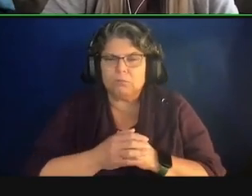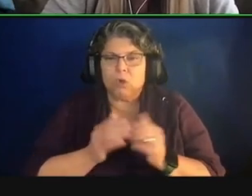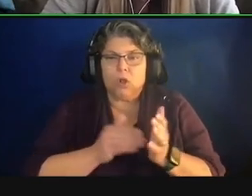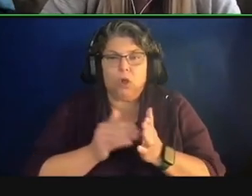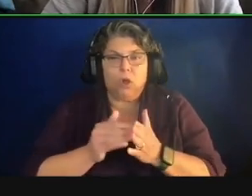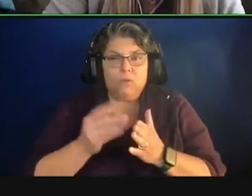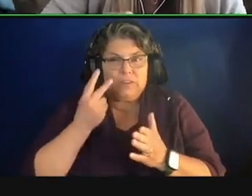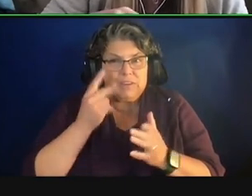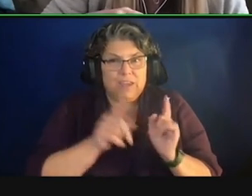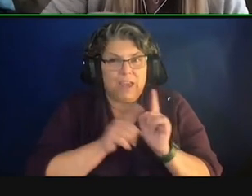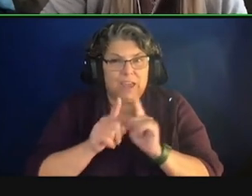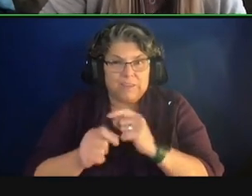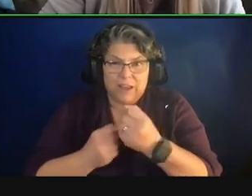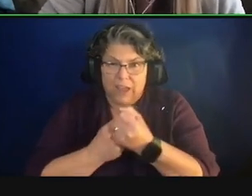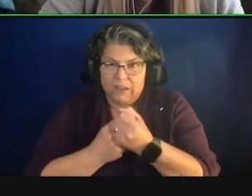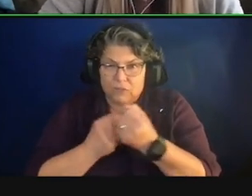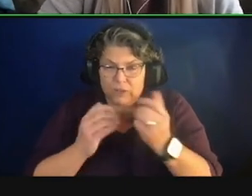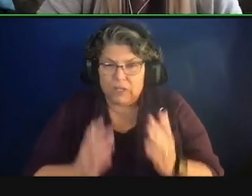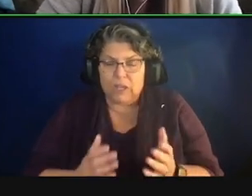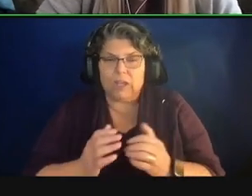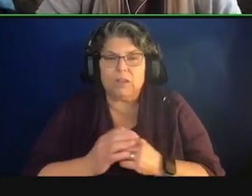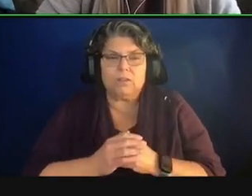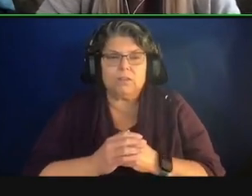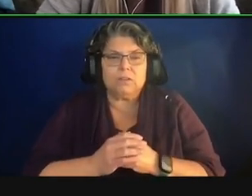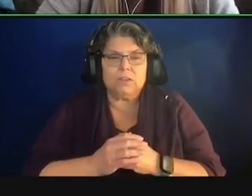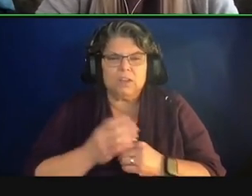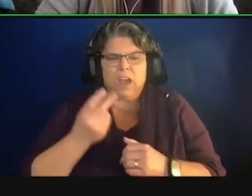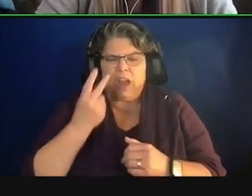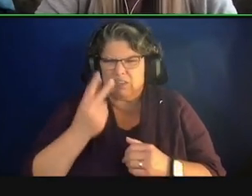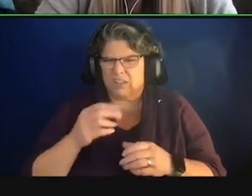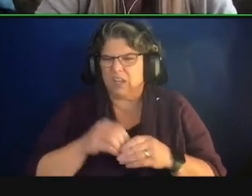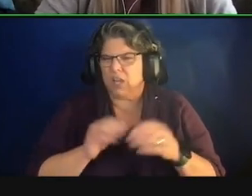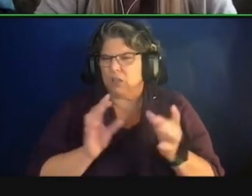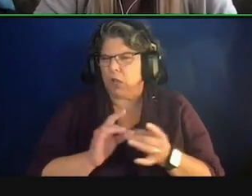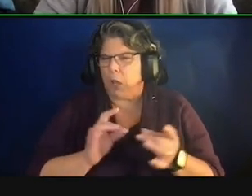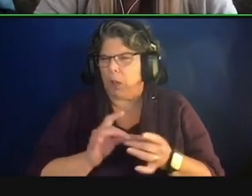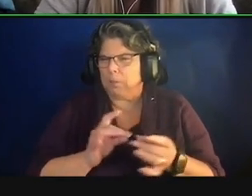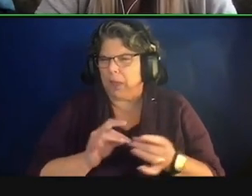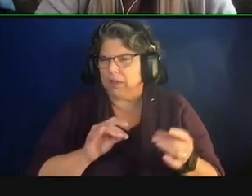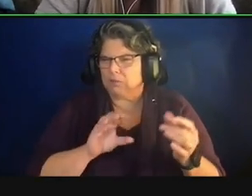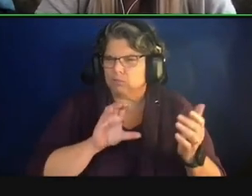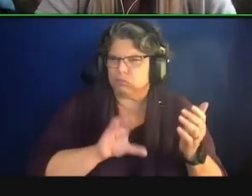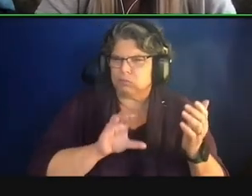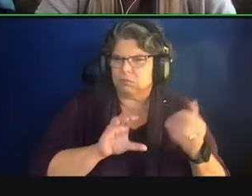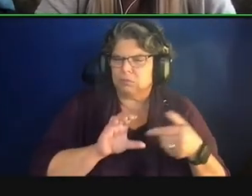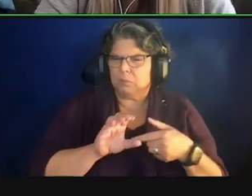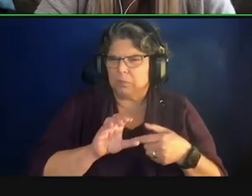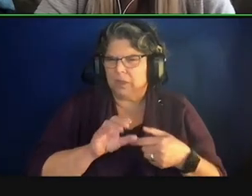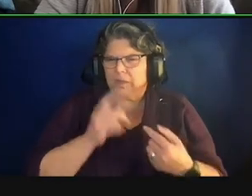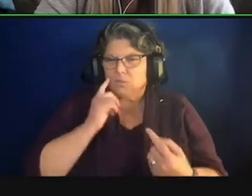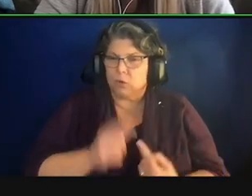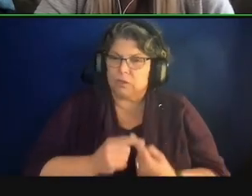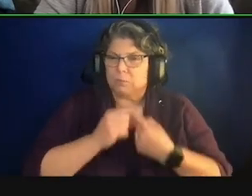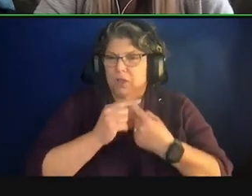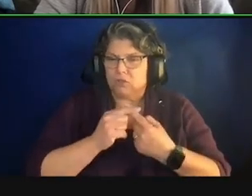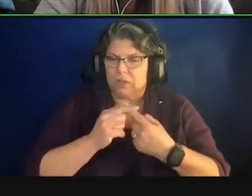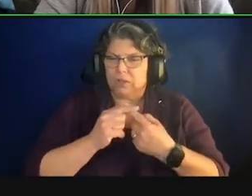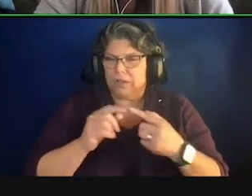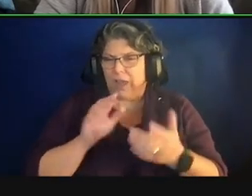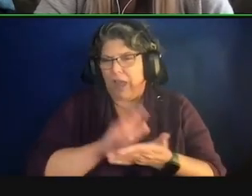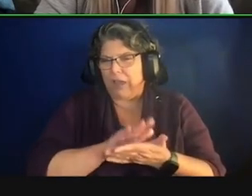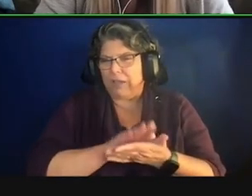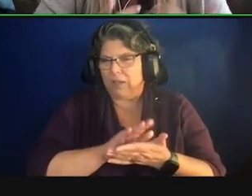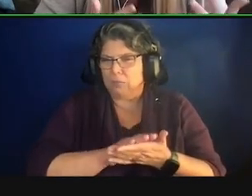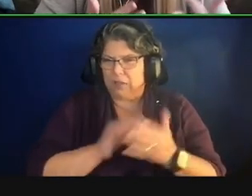advocate is I will see in the comment section, especially for specialized academic instruction